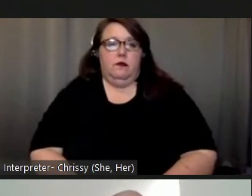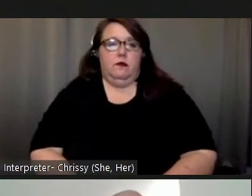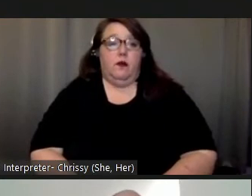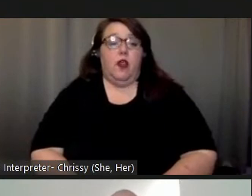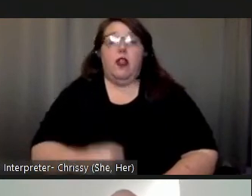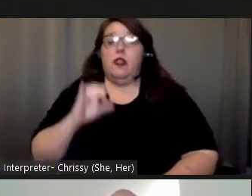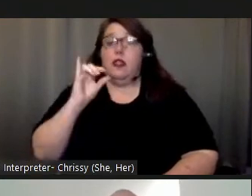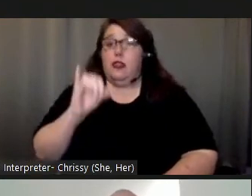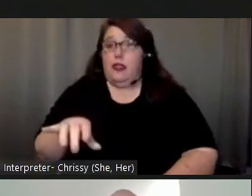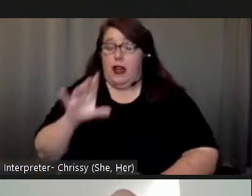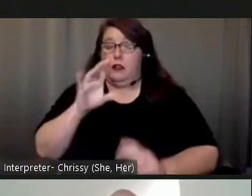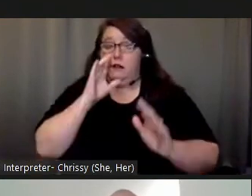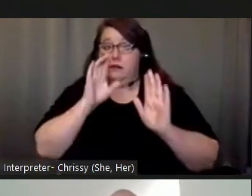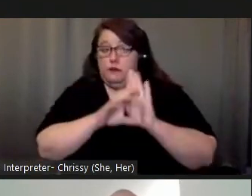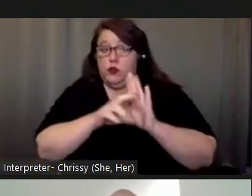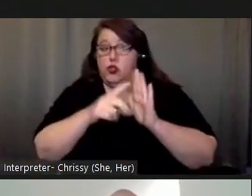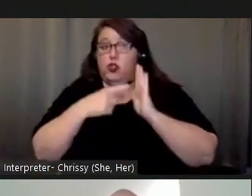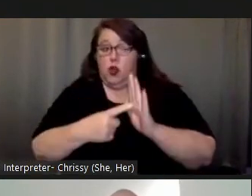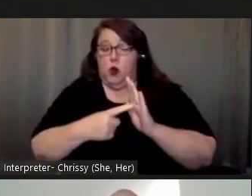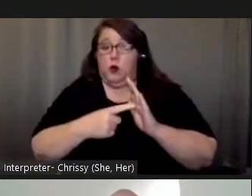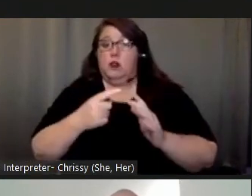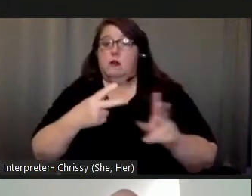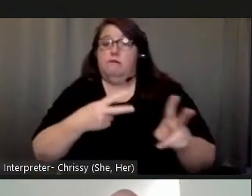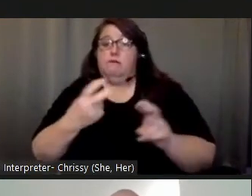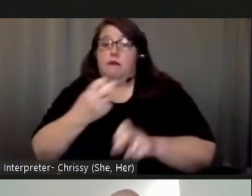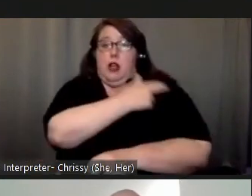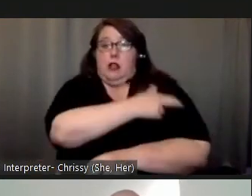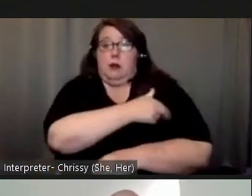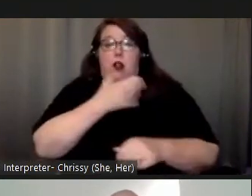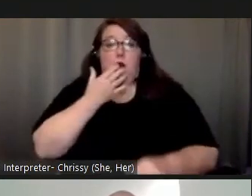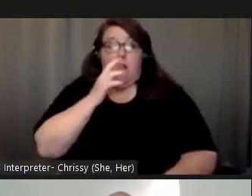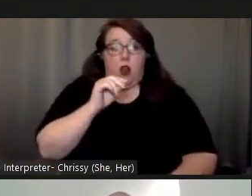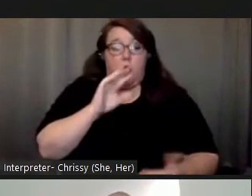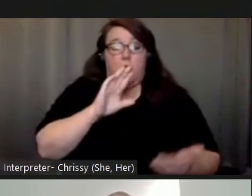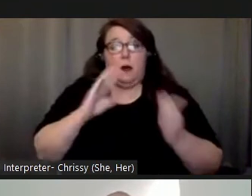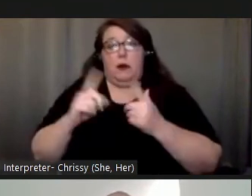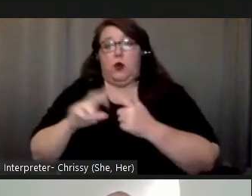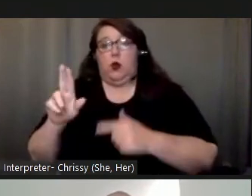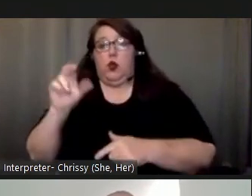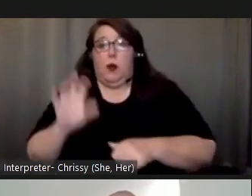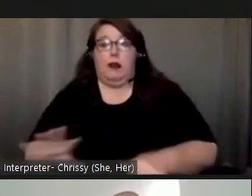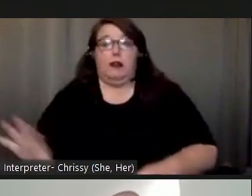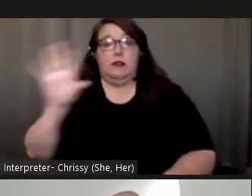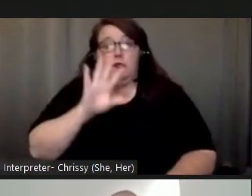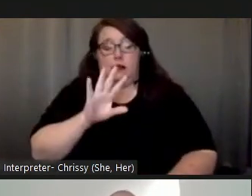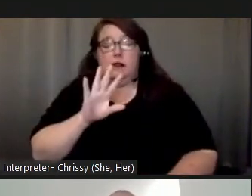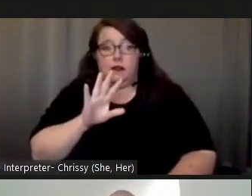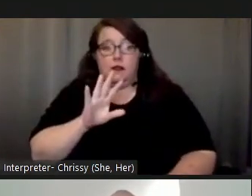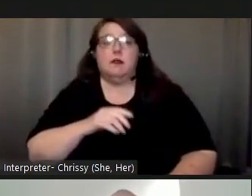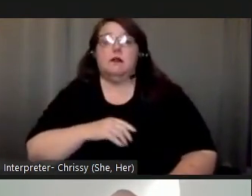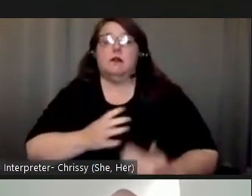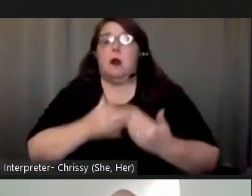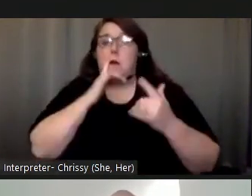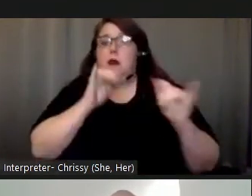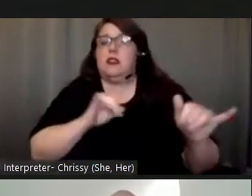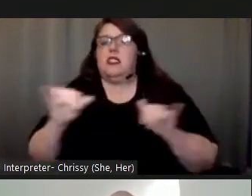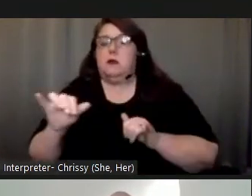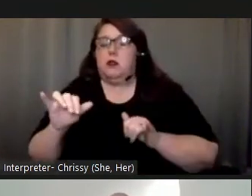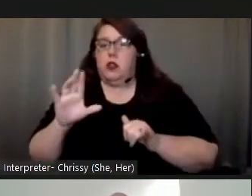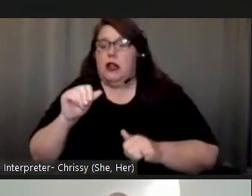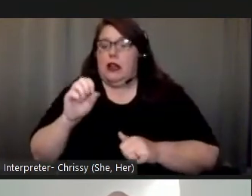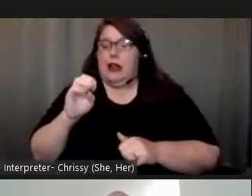This figure shows you the difference between hospitalizations in Colorado compared to the US. So similar to cases, one of the things